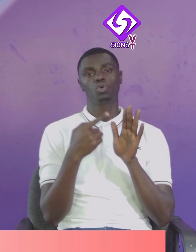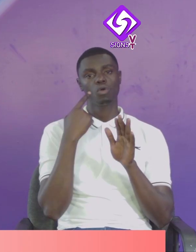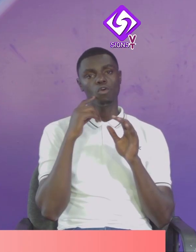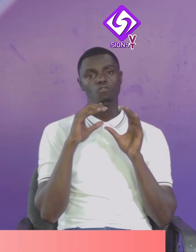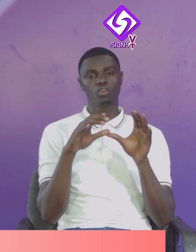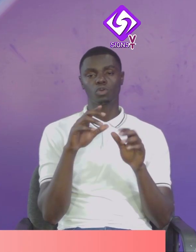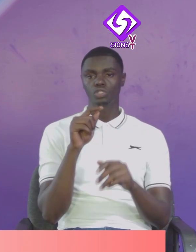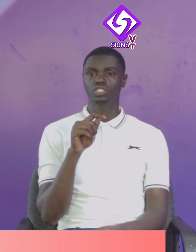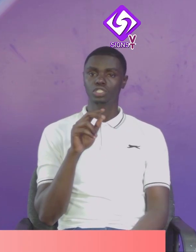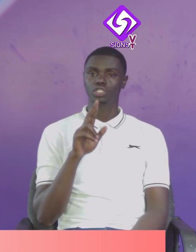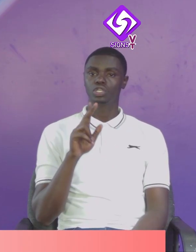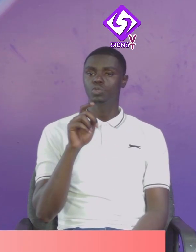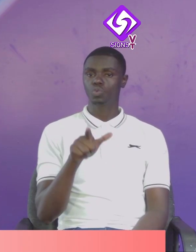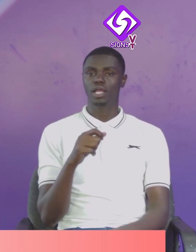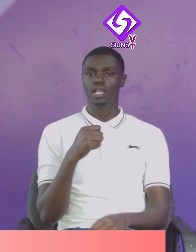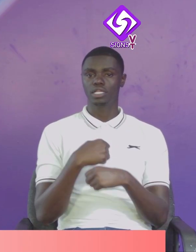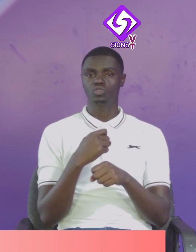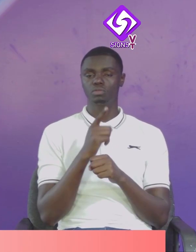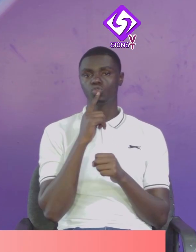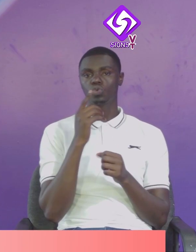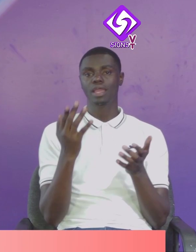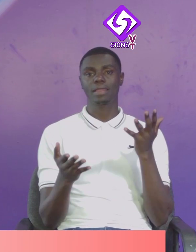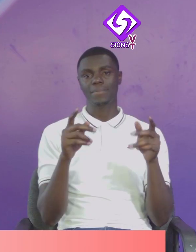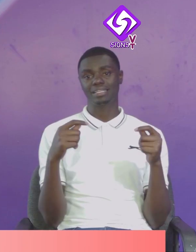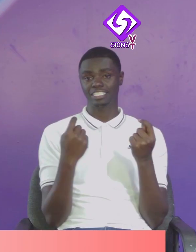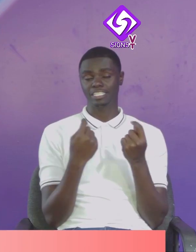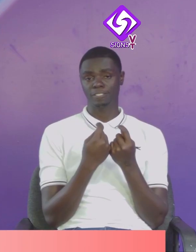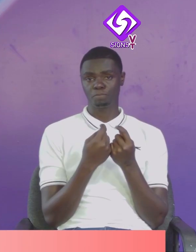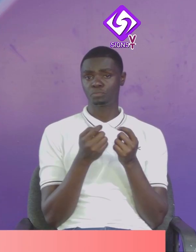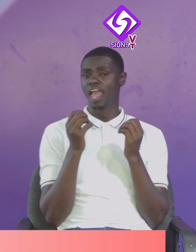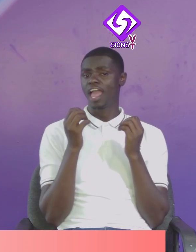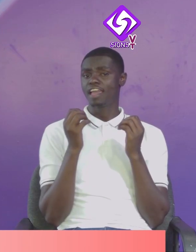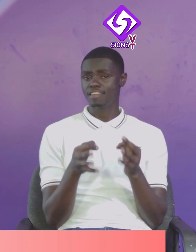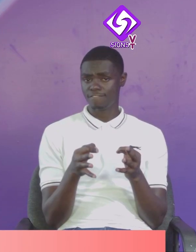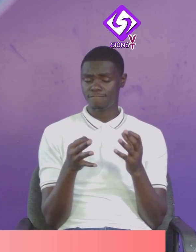Thomas Tuchel, to make sure that he balances the team. Of course, if you have